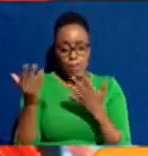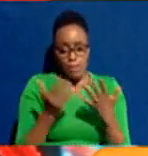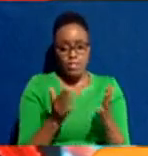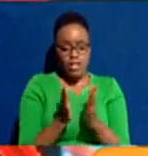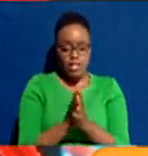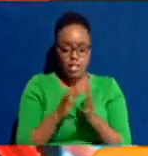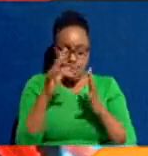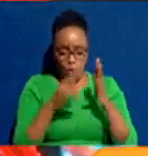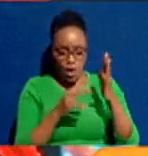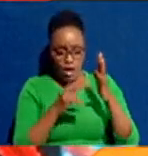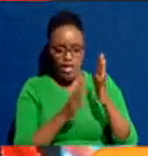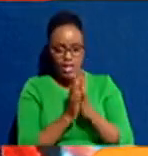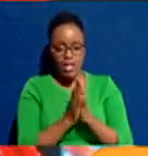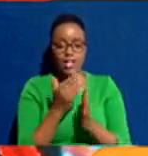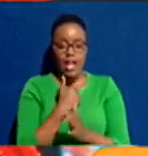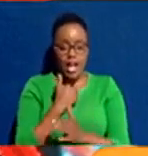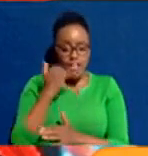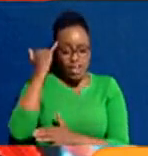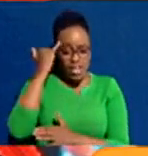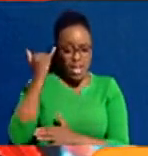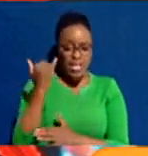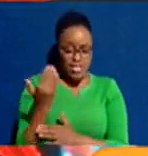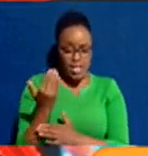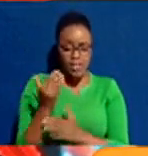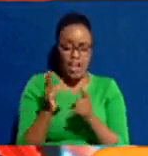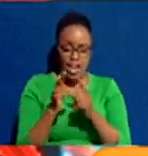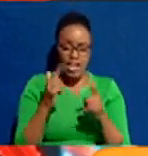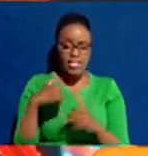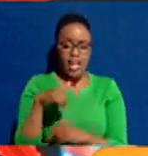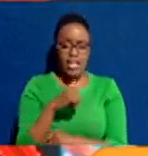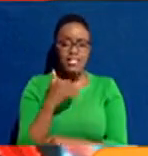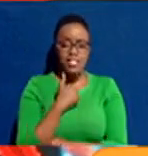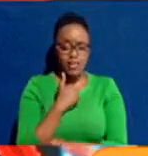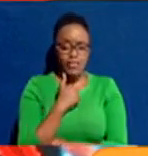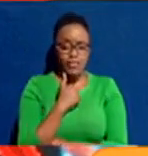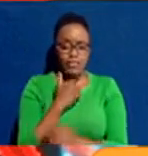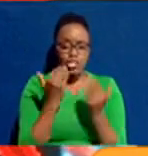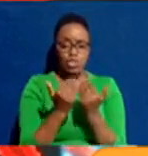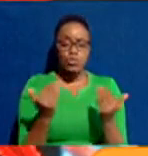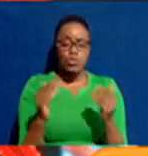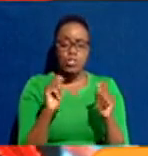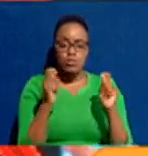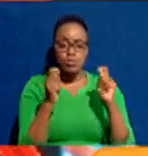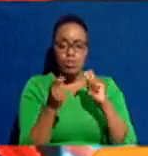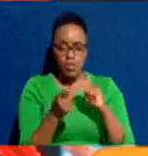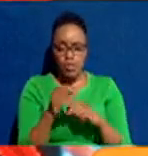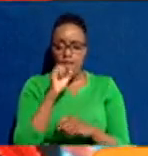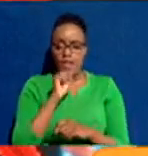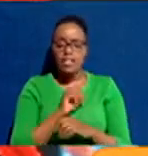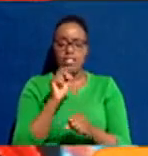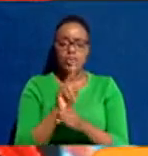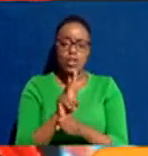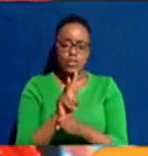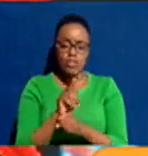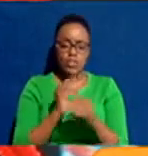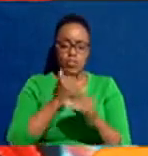they were looked at, and there was the idea that let us have children transition at age 12